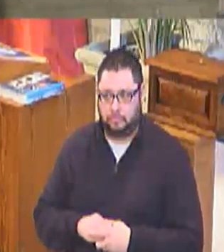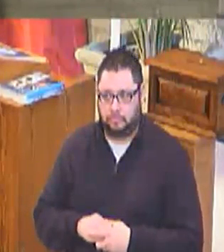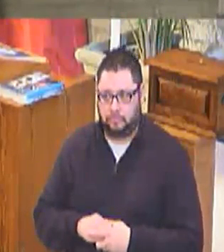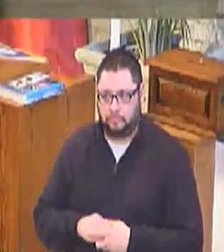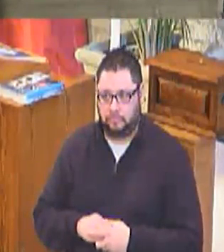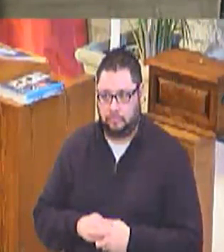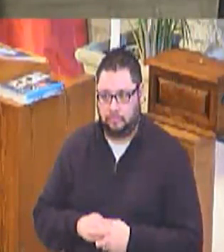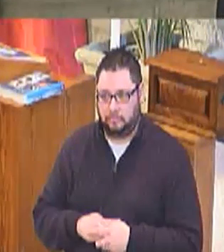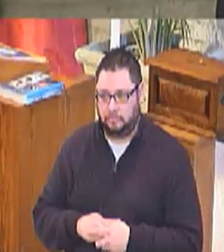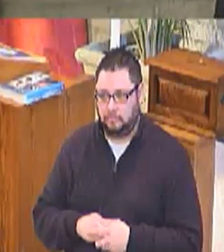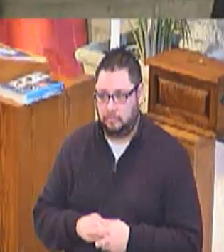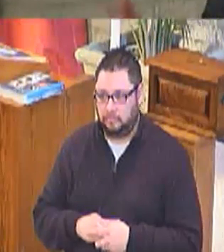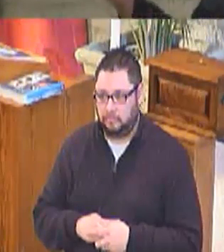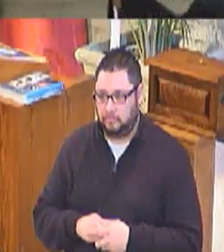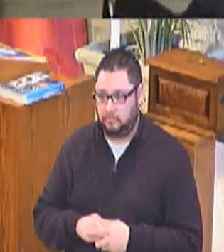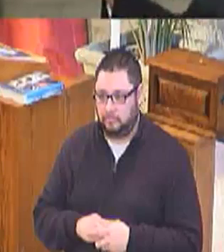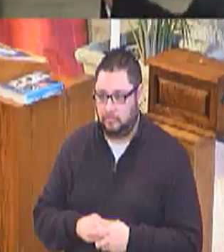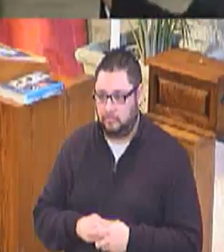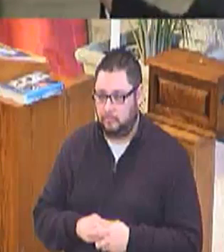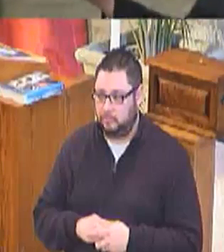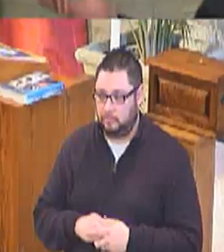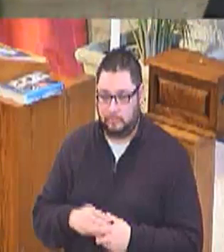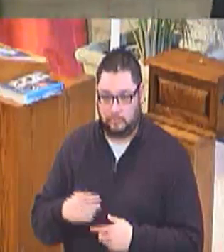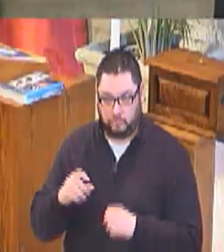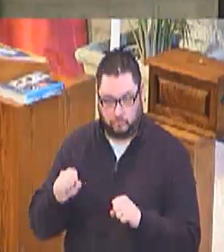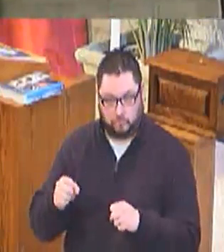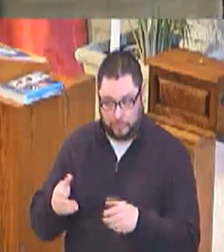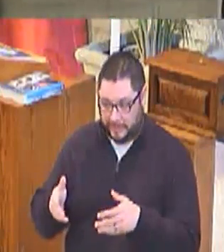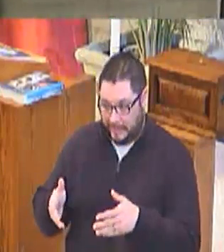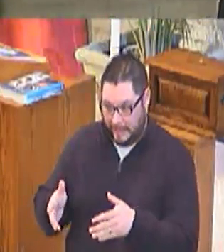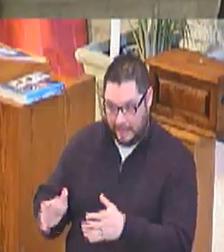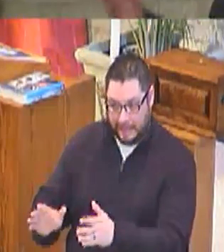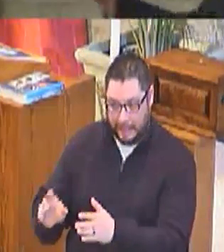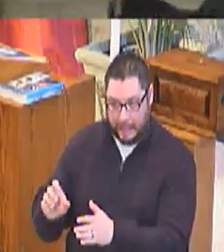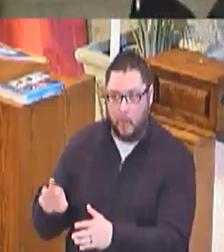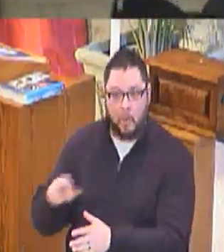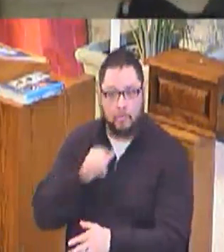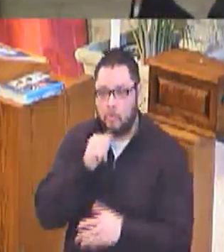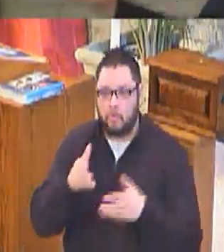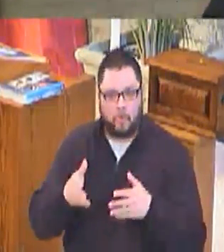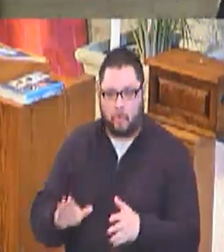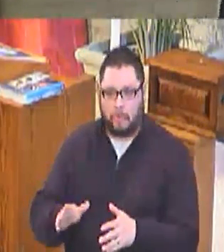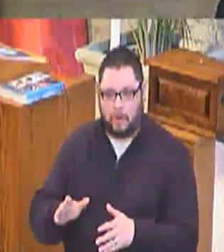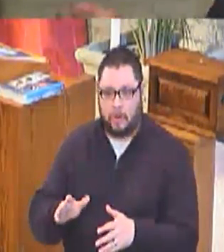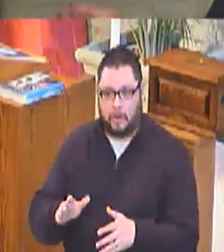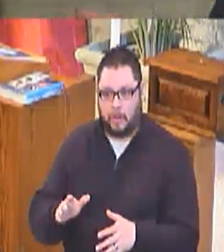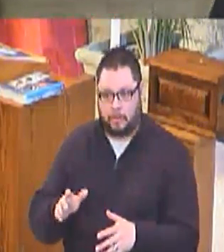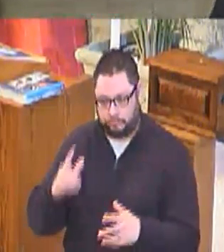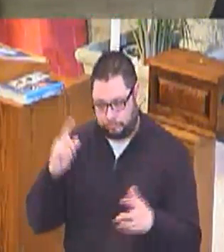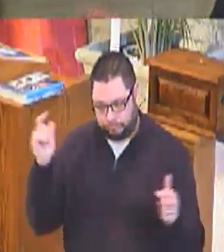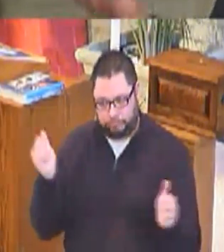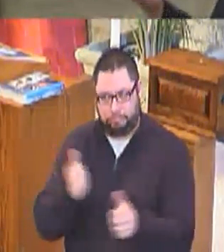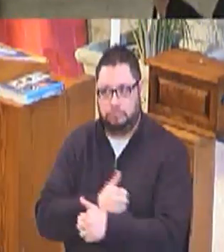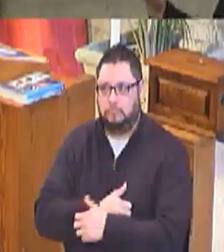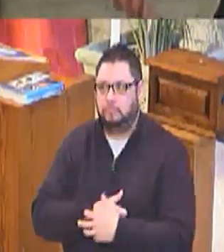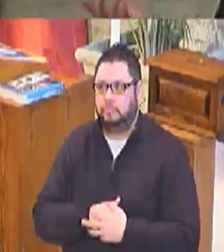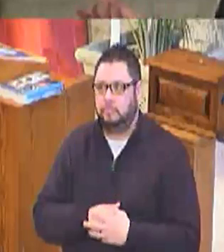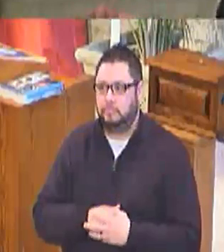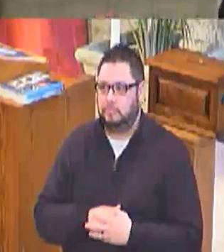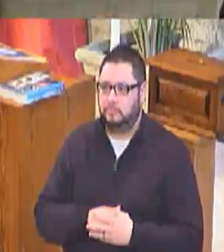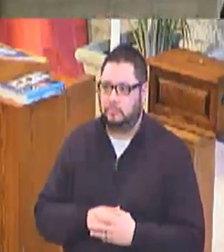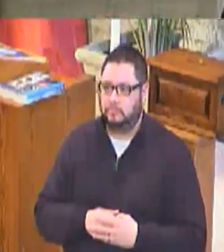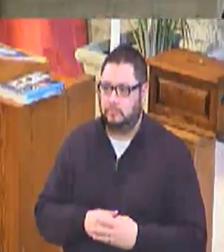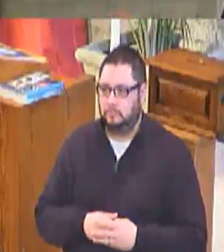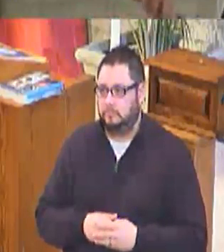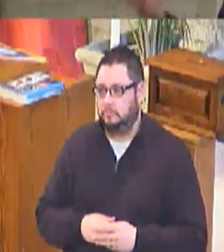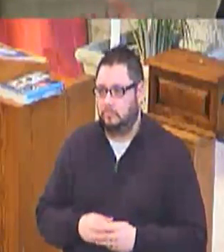that we can either allow or not allow. But, you know, at certain points in your life, perhaps you're not, certainly I